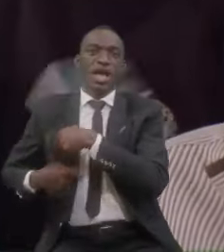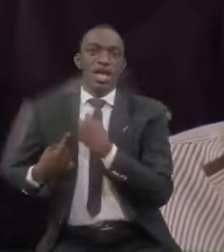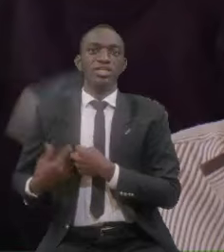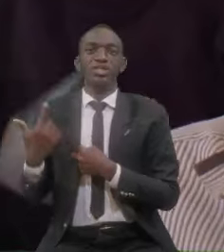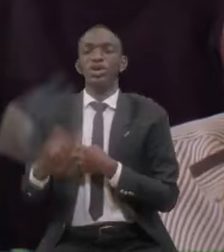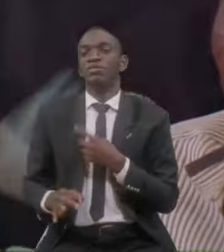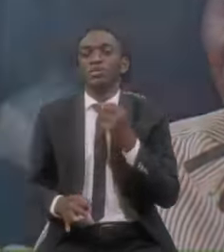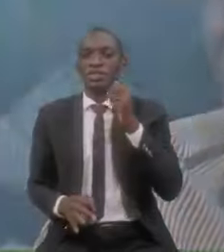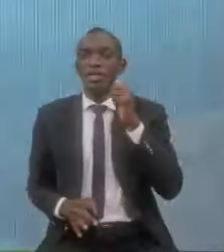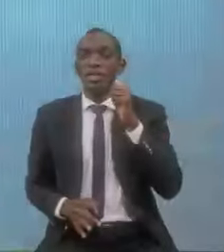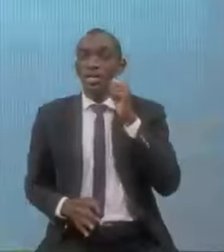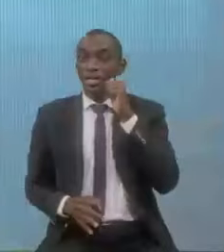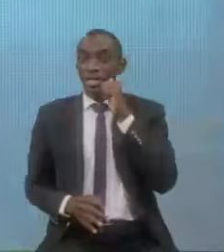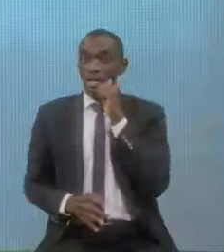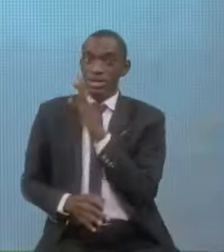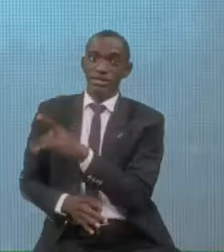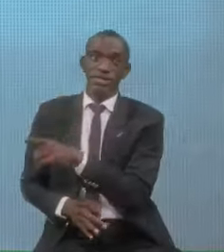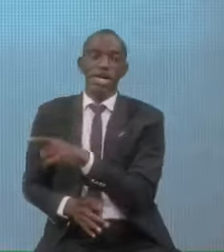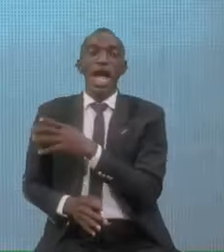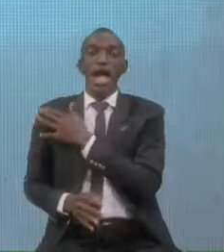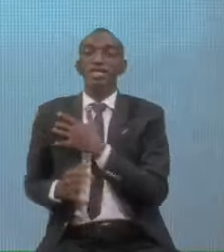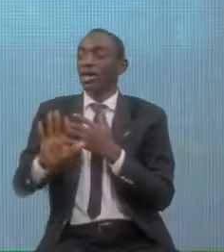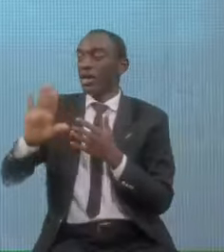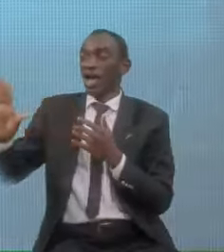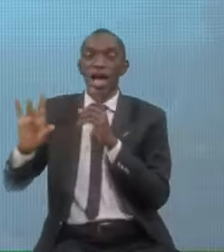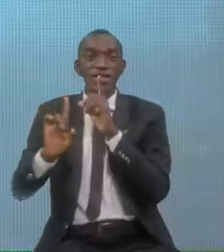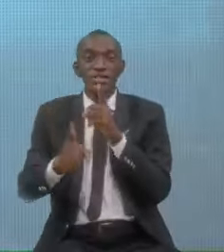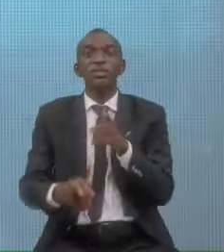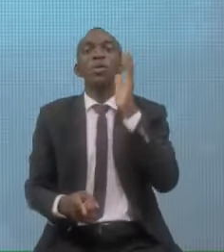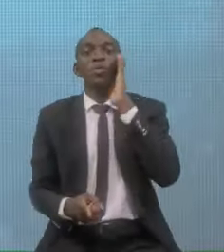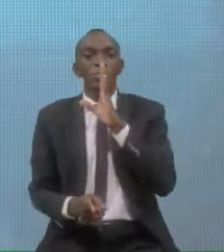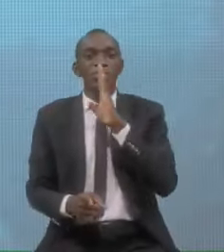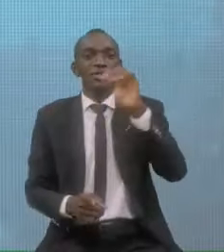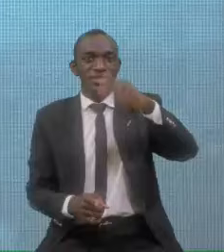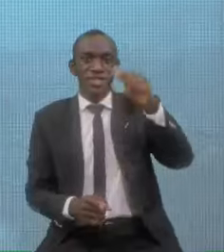have is yes. Can somebody say yes over there?